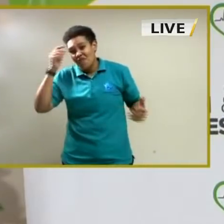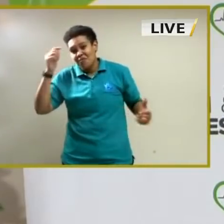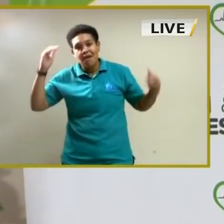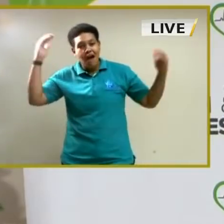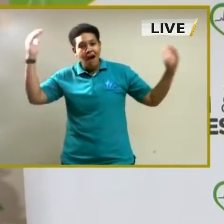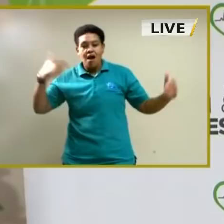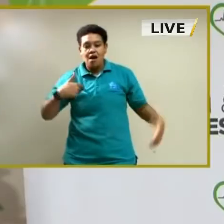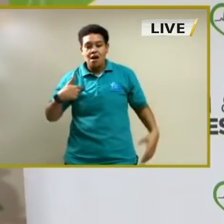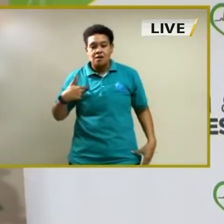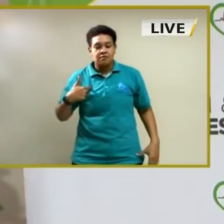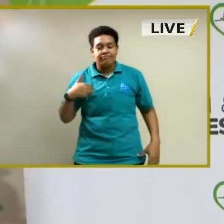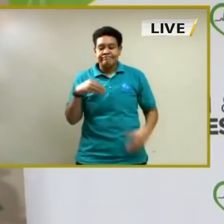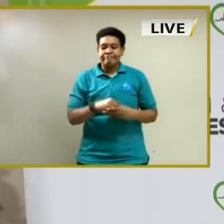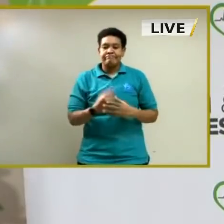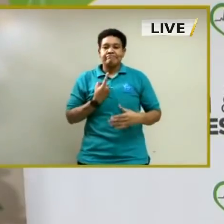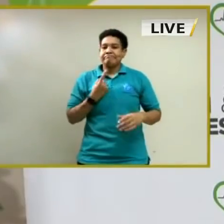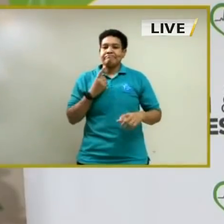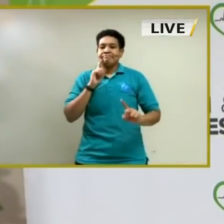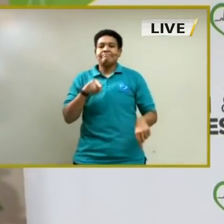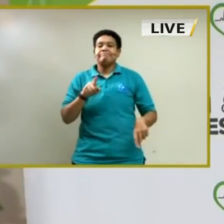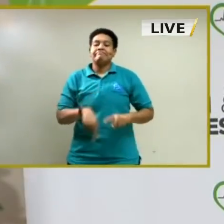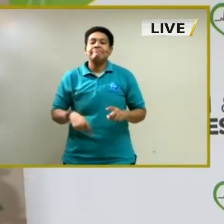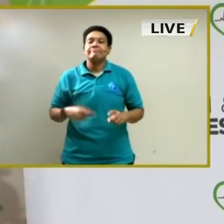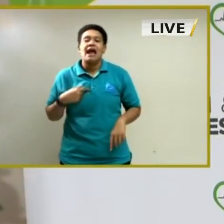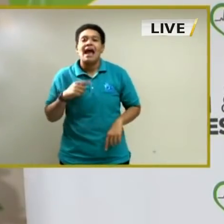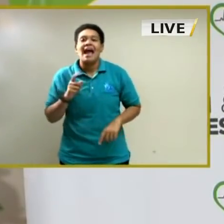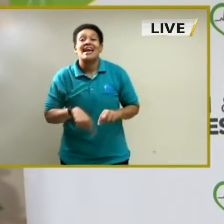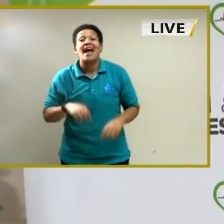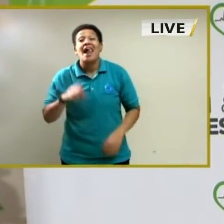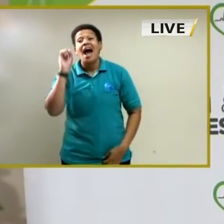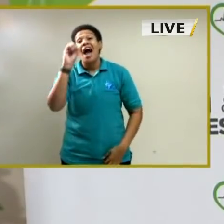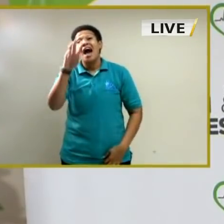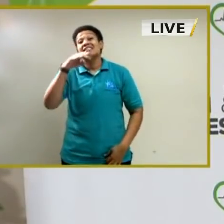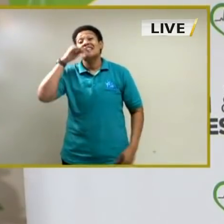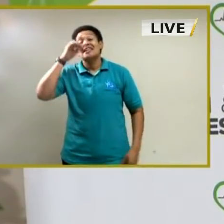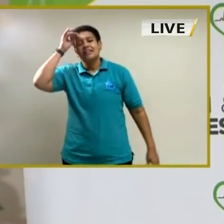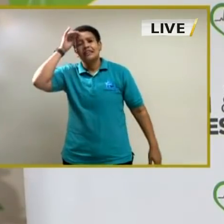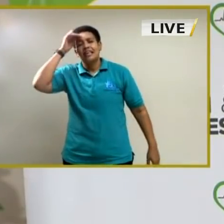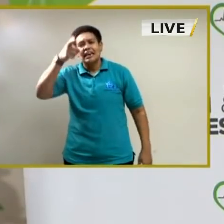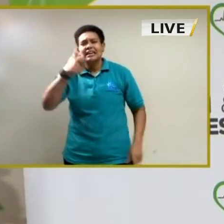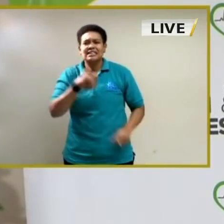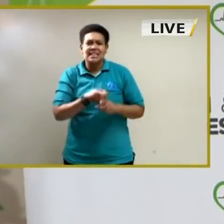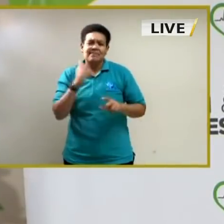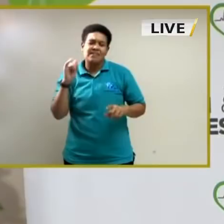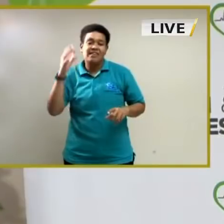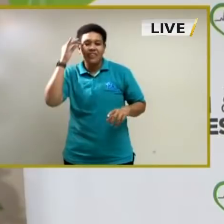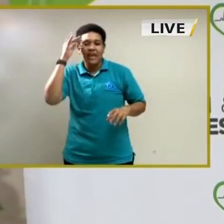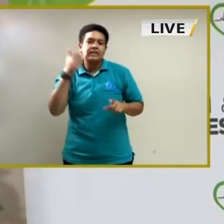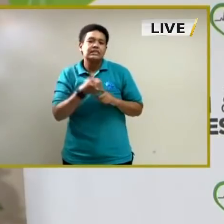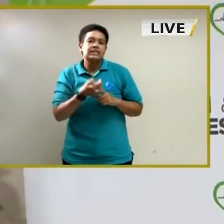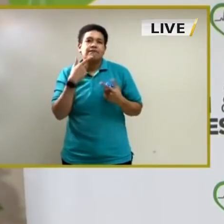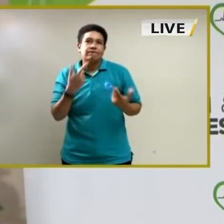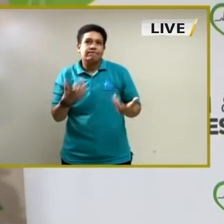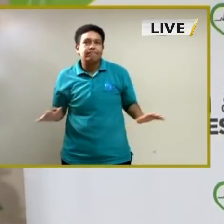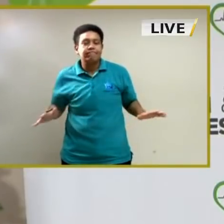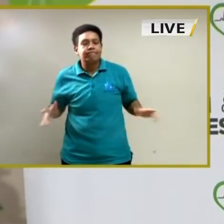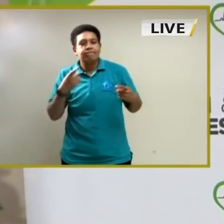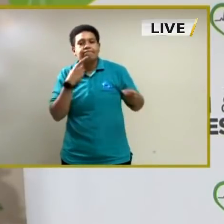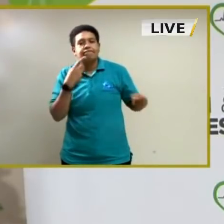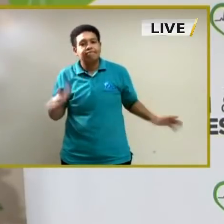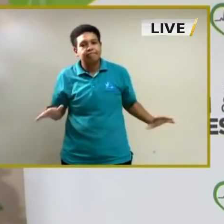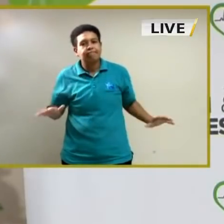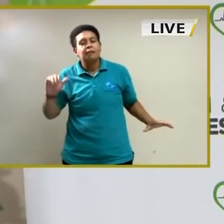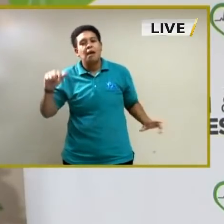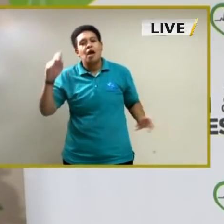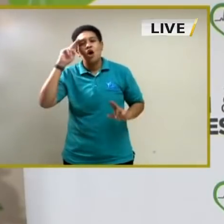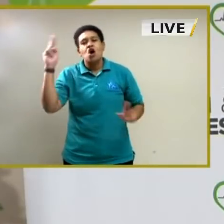cabinet. I can articulate the thinking, because that thinking has been articulated